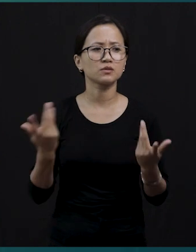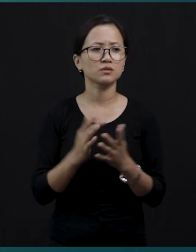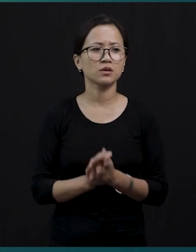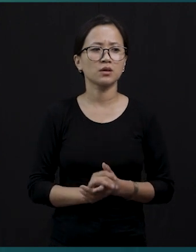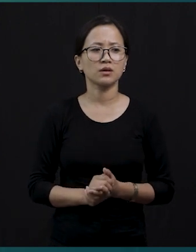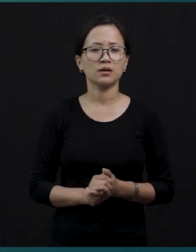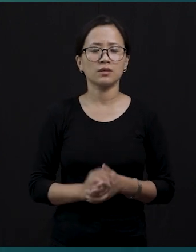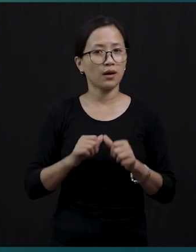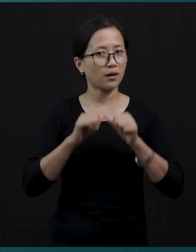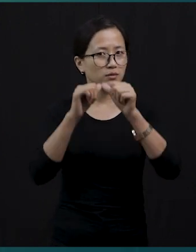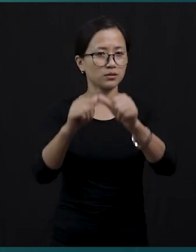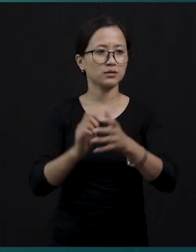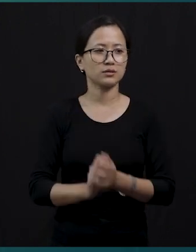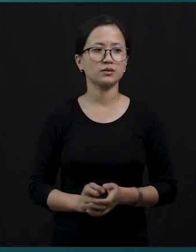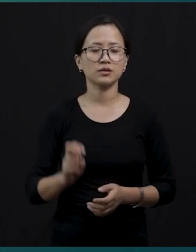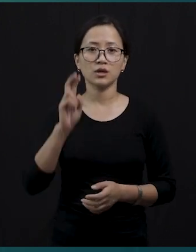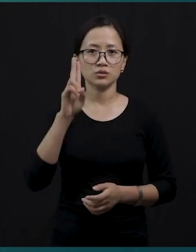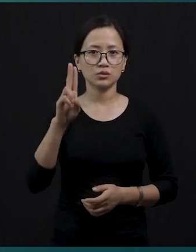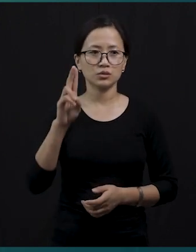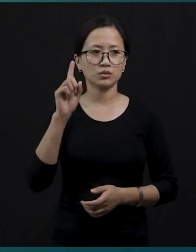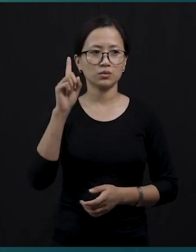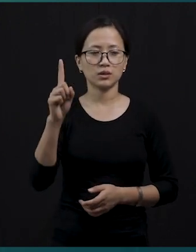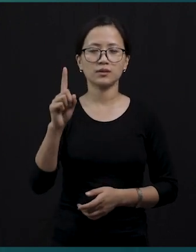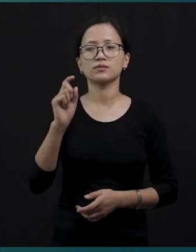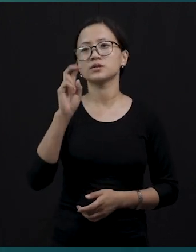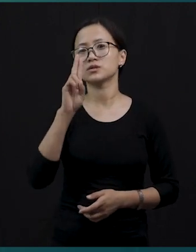smallest one? Let's try. The first one is